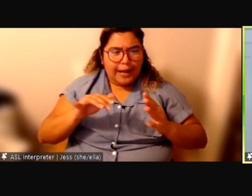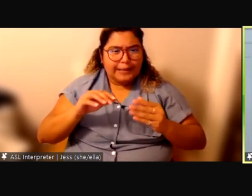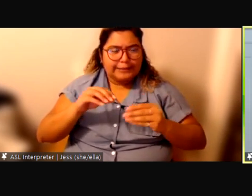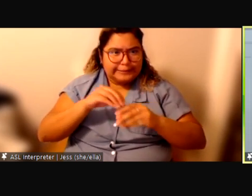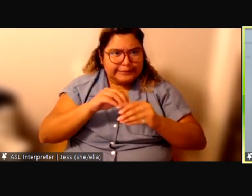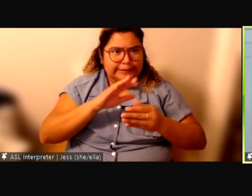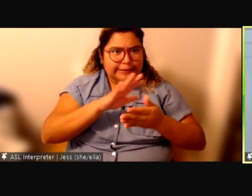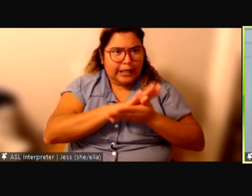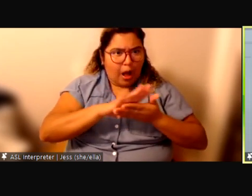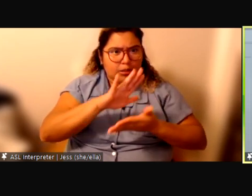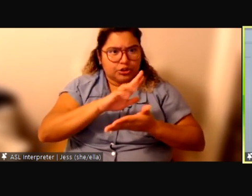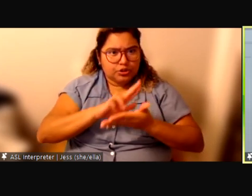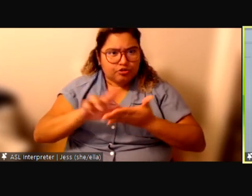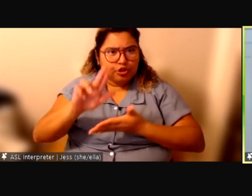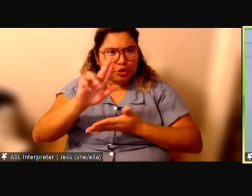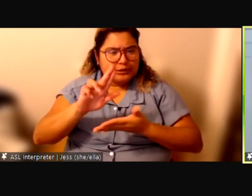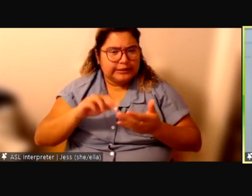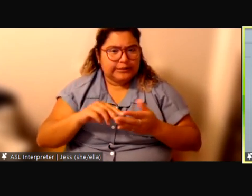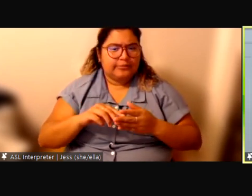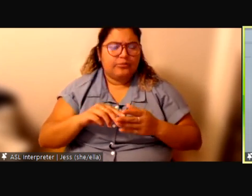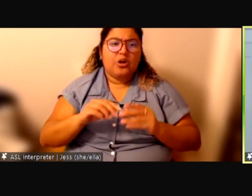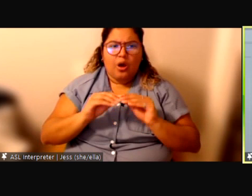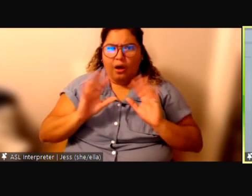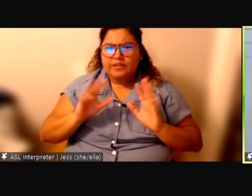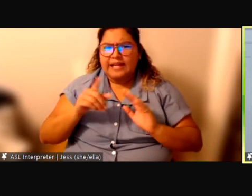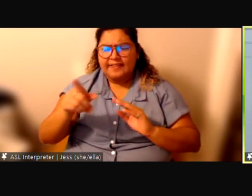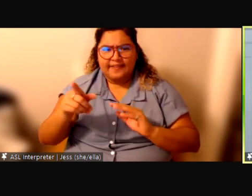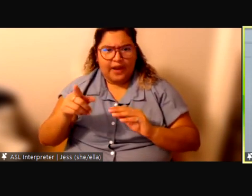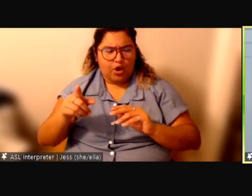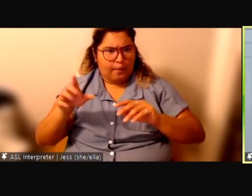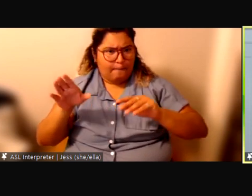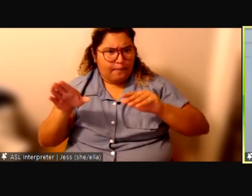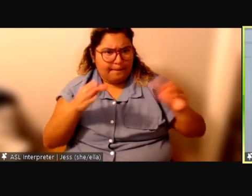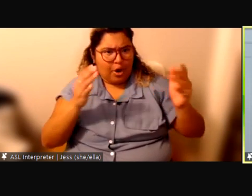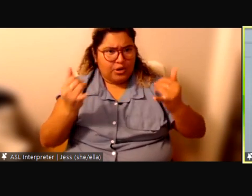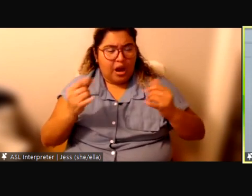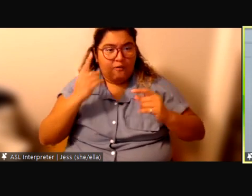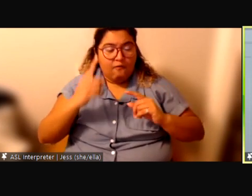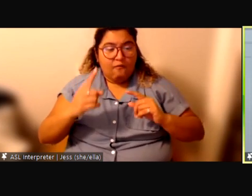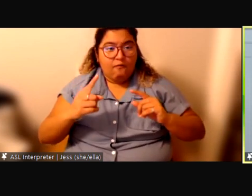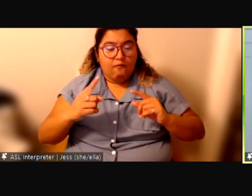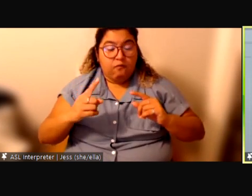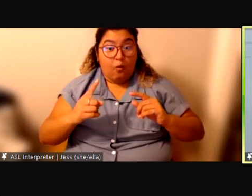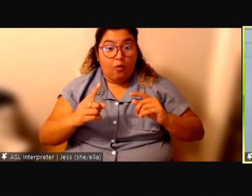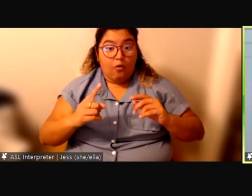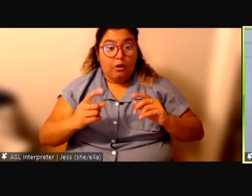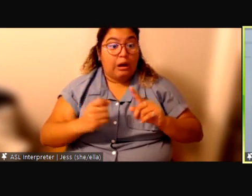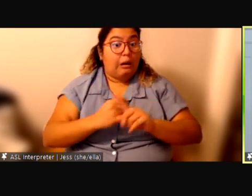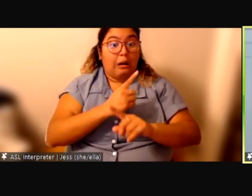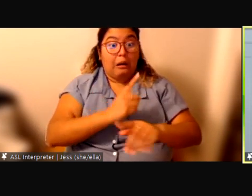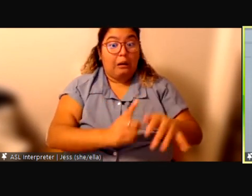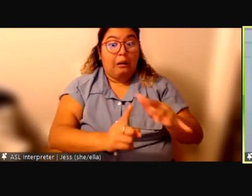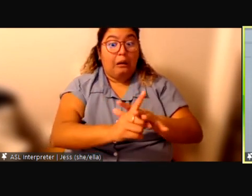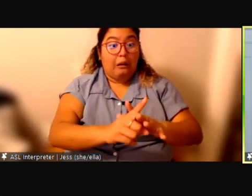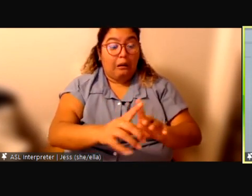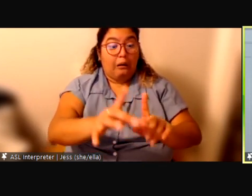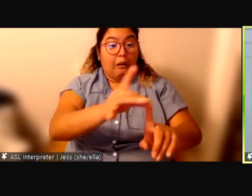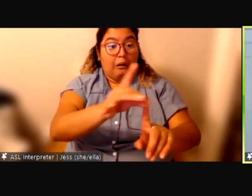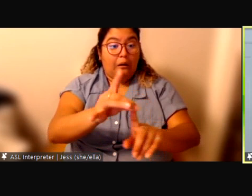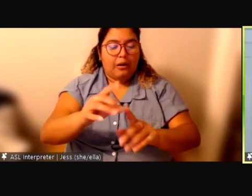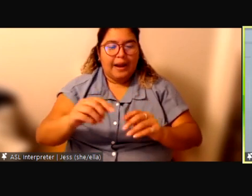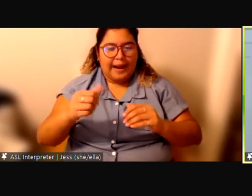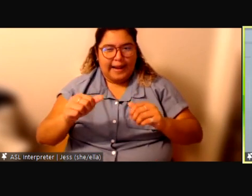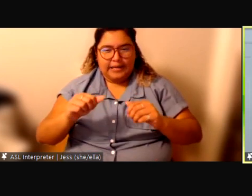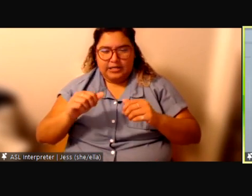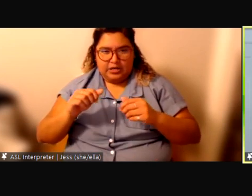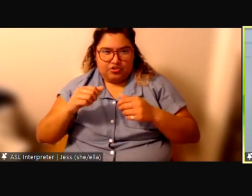our colleges and universities are preparing for at least the possibility of sporadic cases and looking at infection prevention strategies